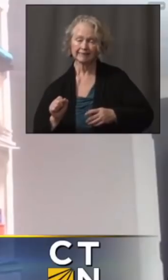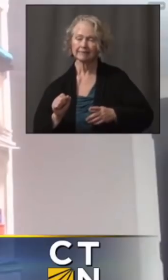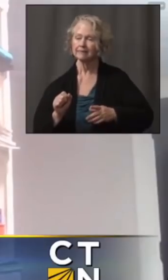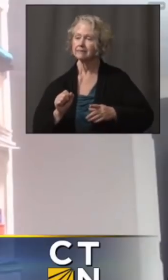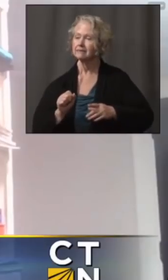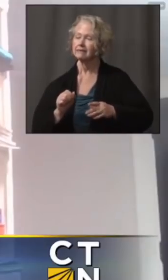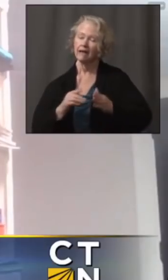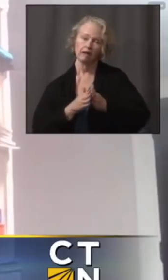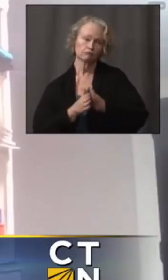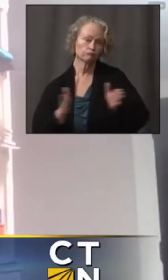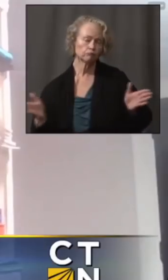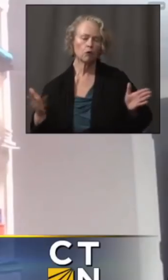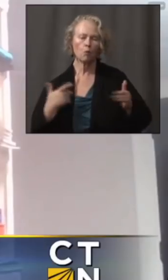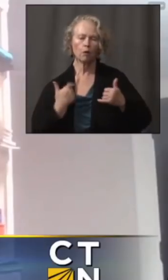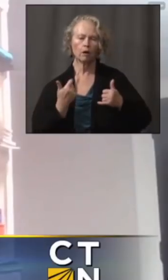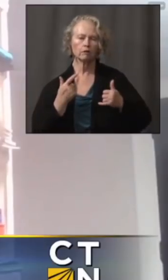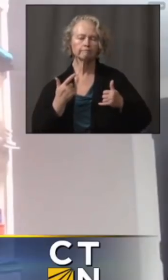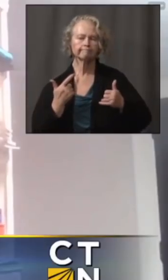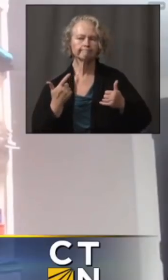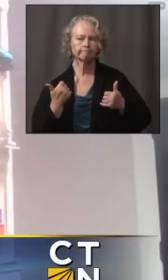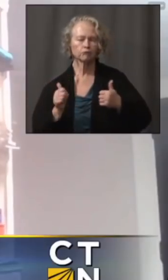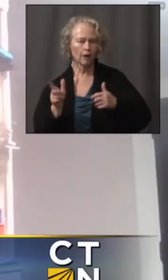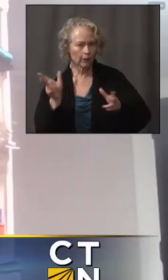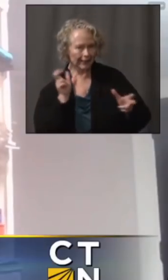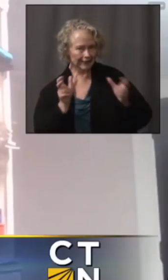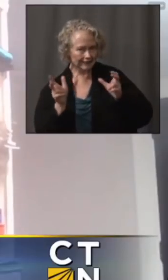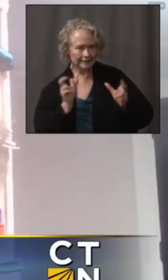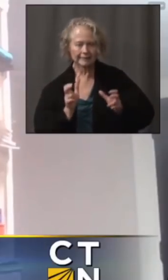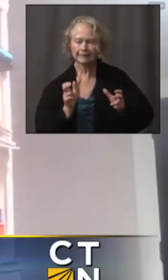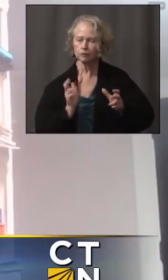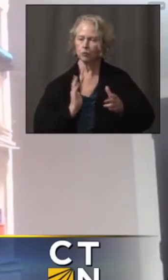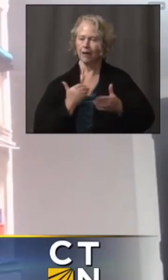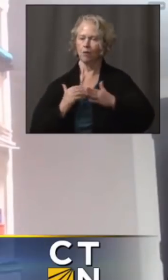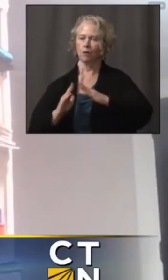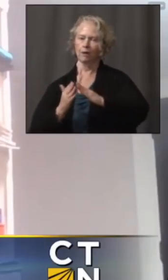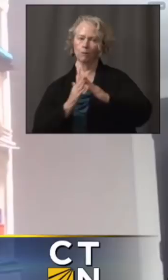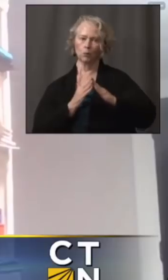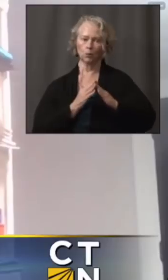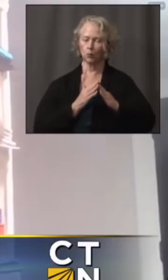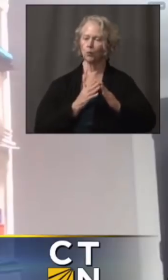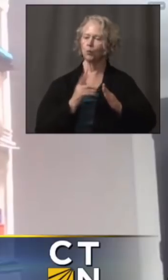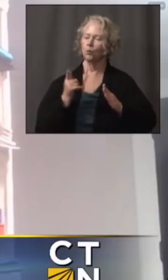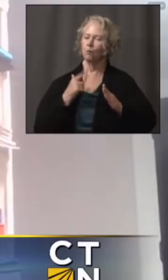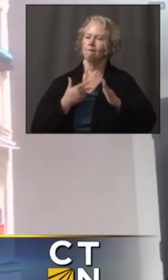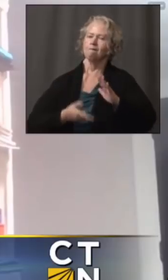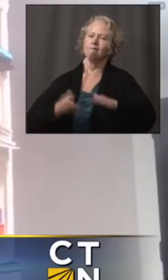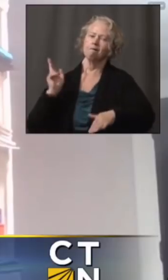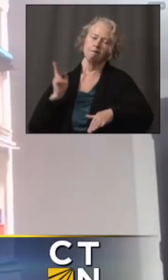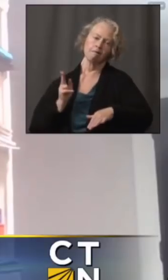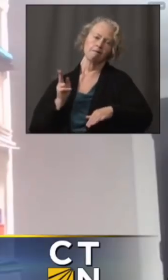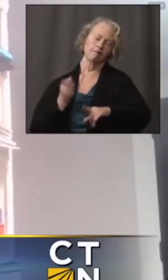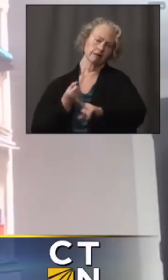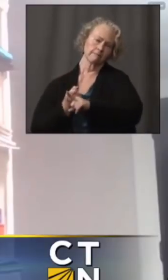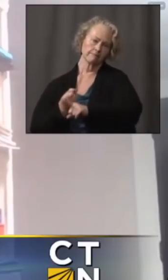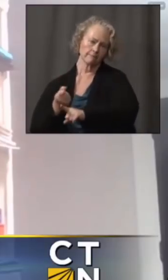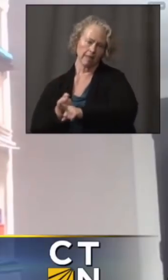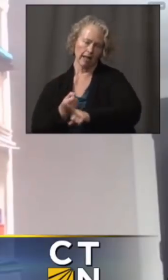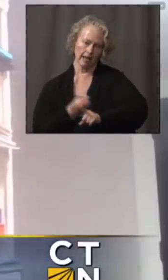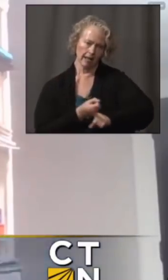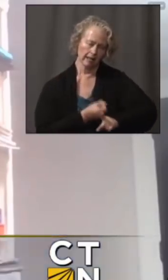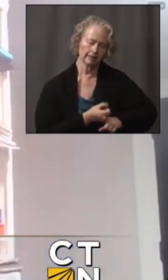we're continuing to listen to communities that are disproportionately affected. We're